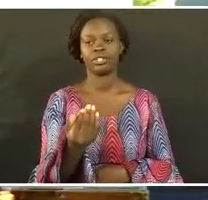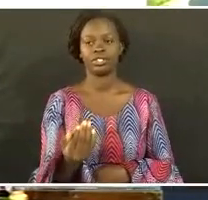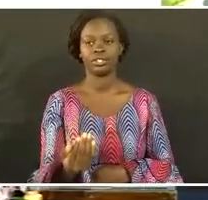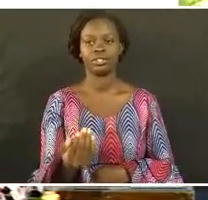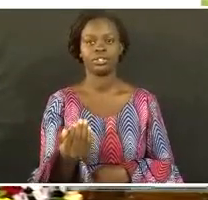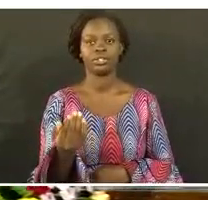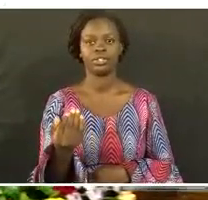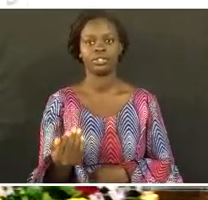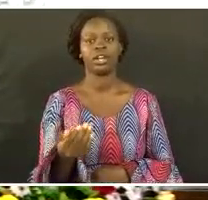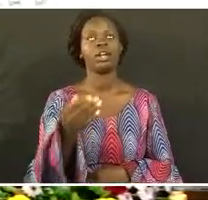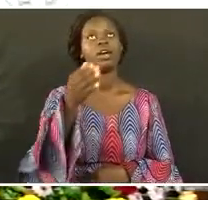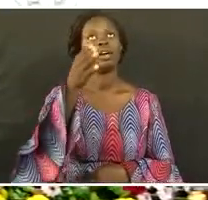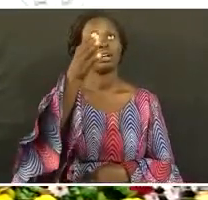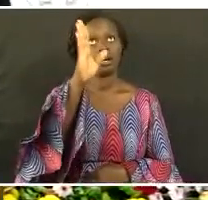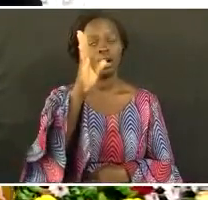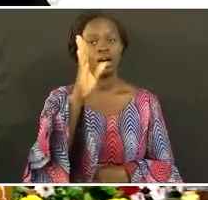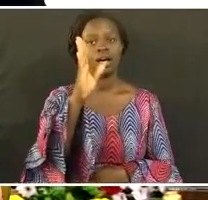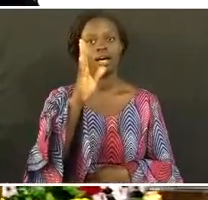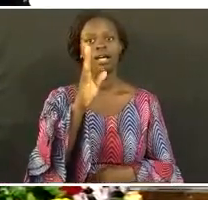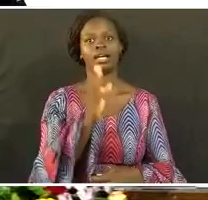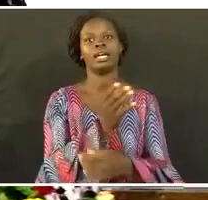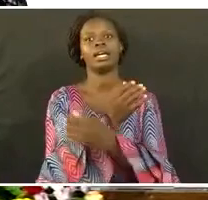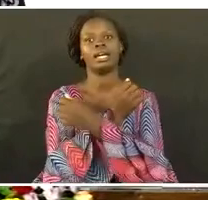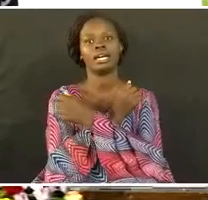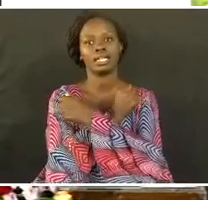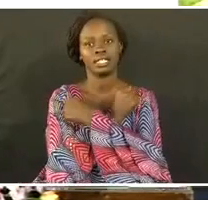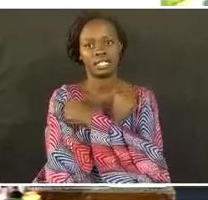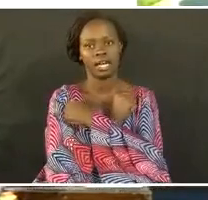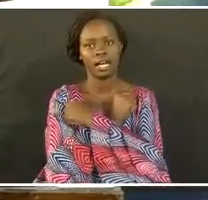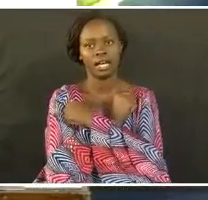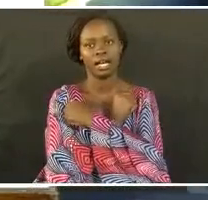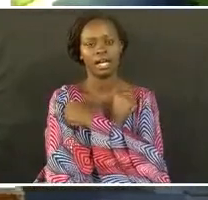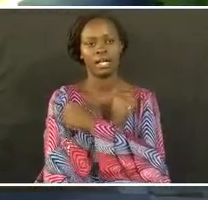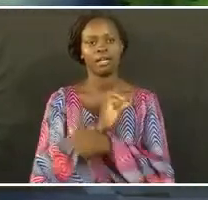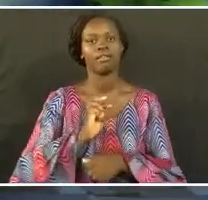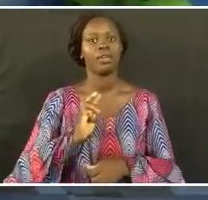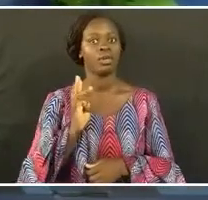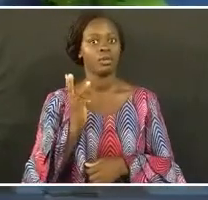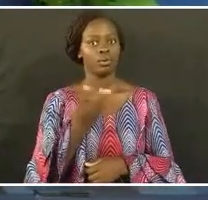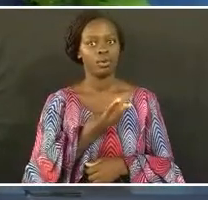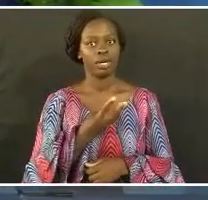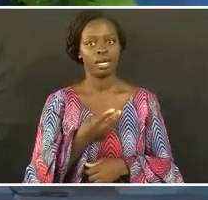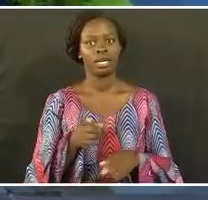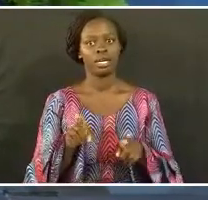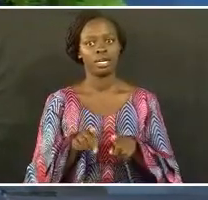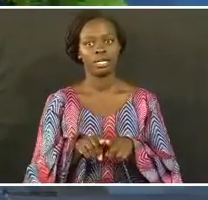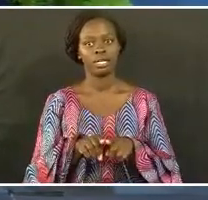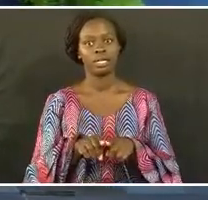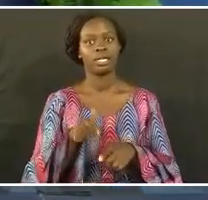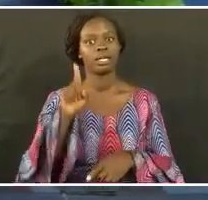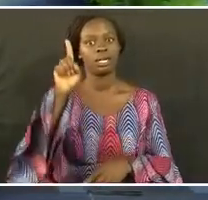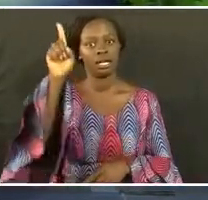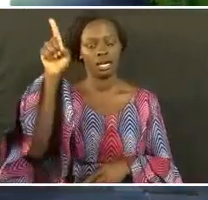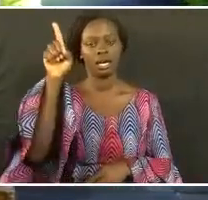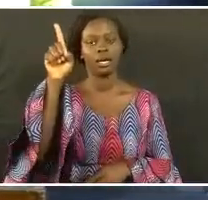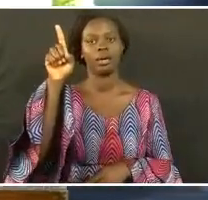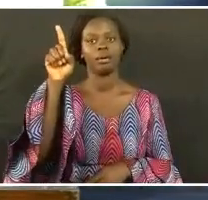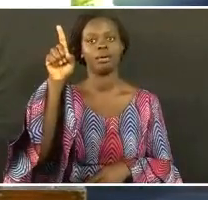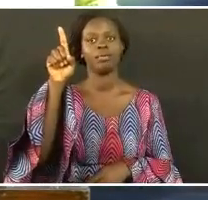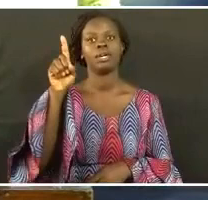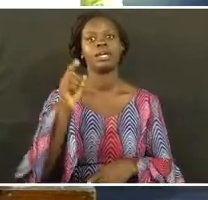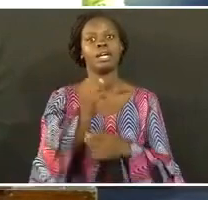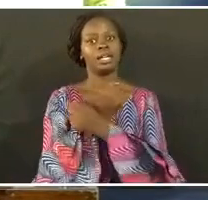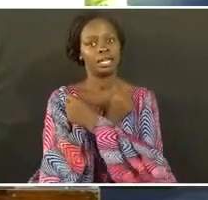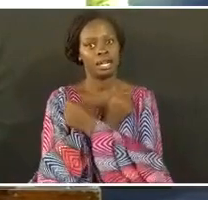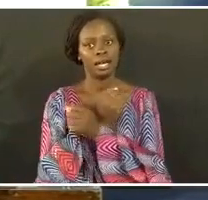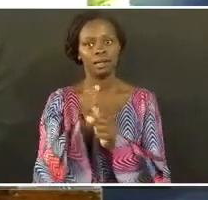little children. God is love, we would be like